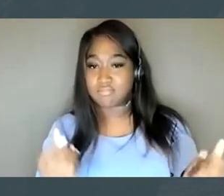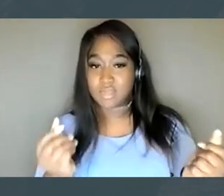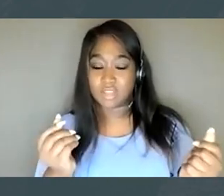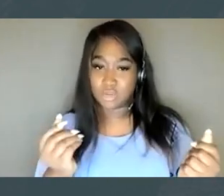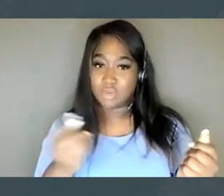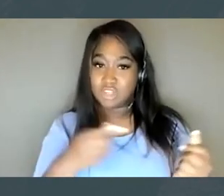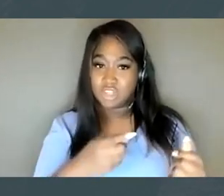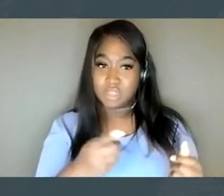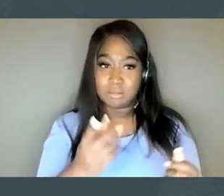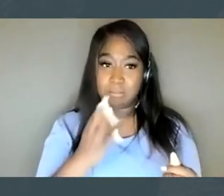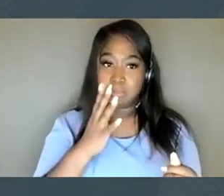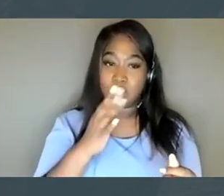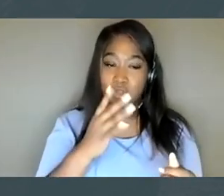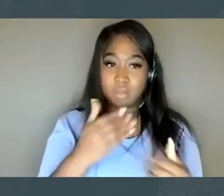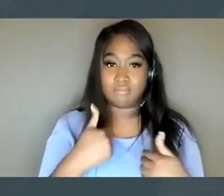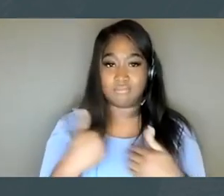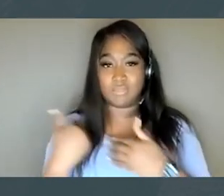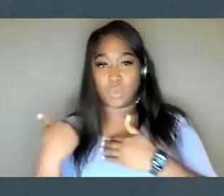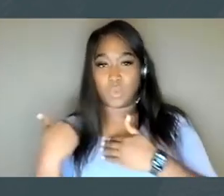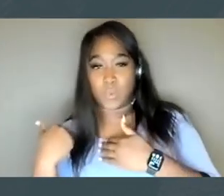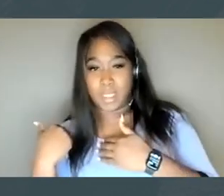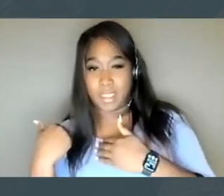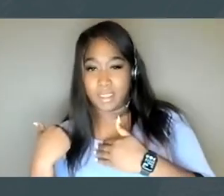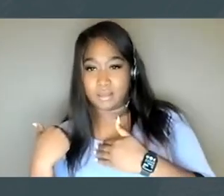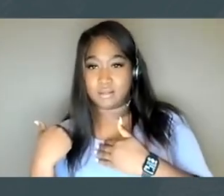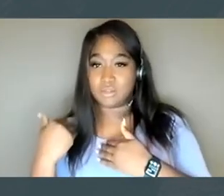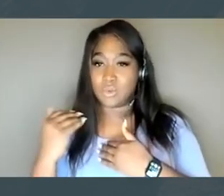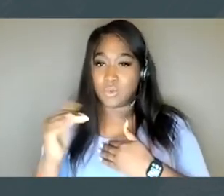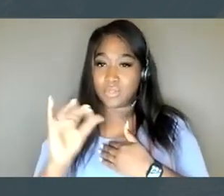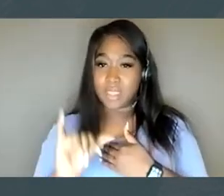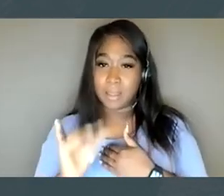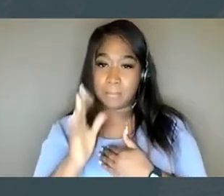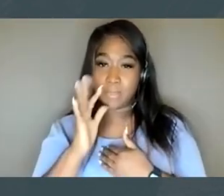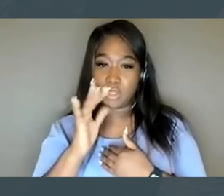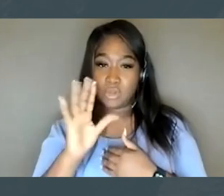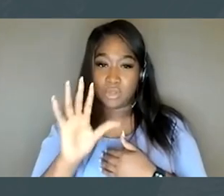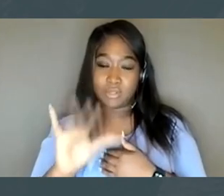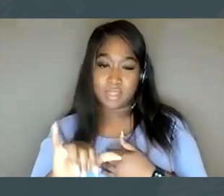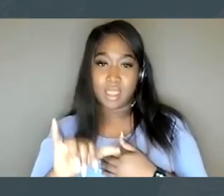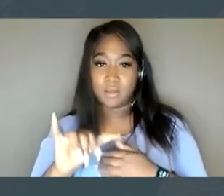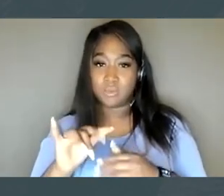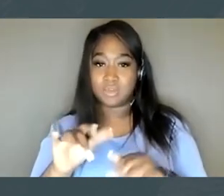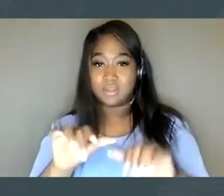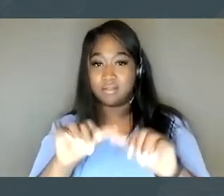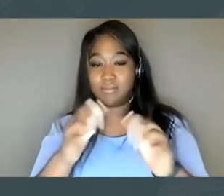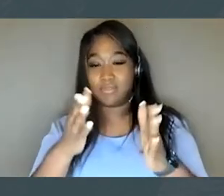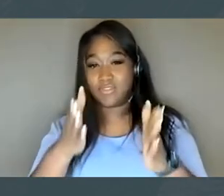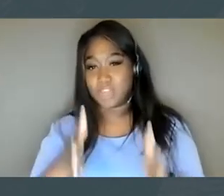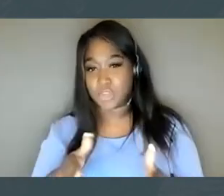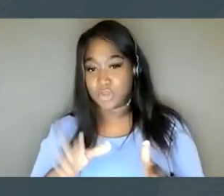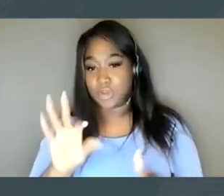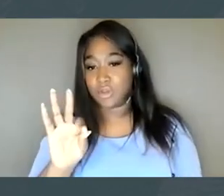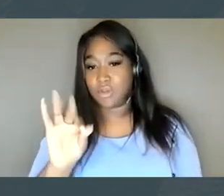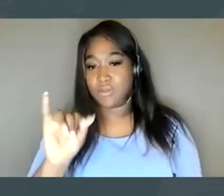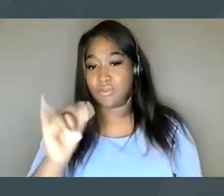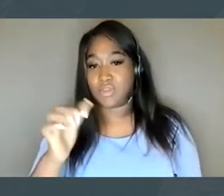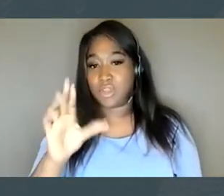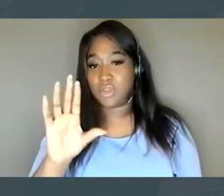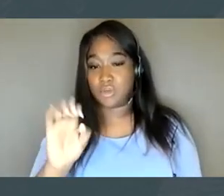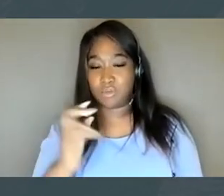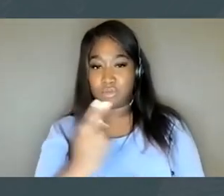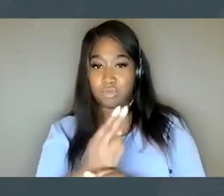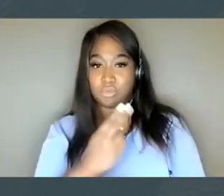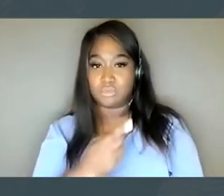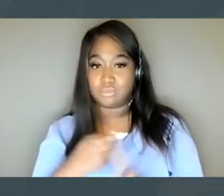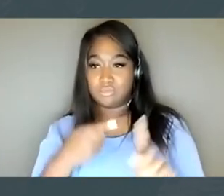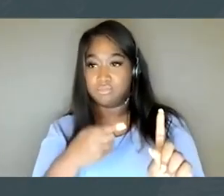so the mother seemed to be the figure. Yeah. So to answer your question, Robbie, it